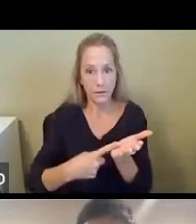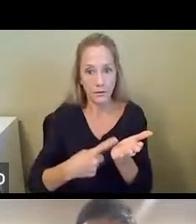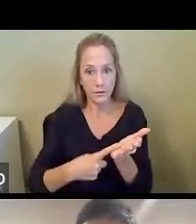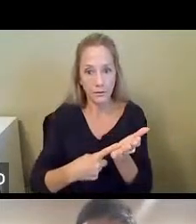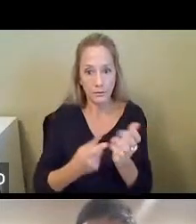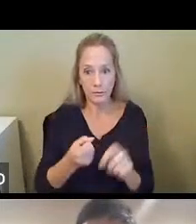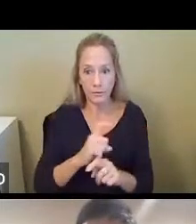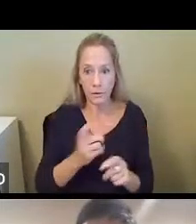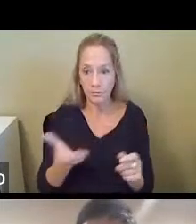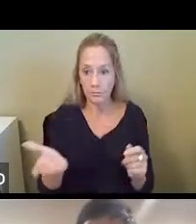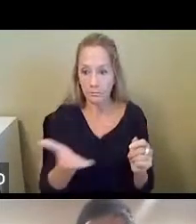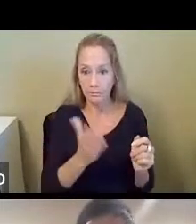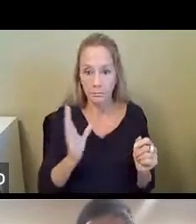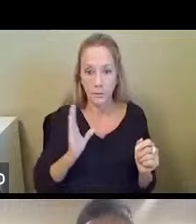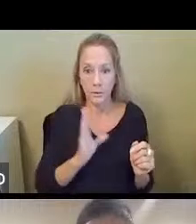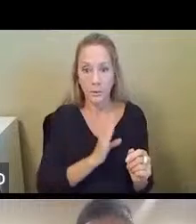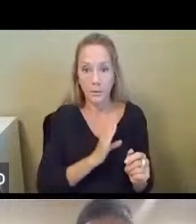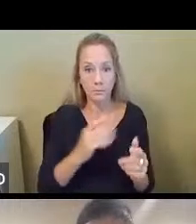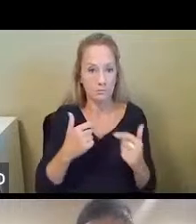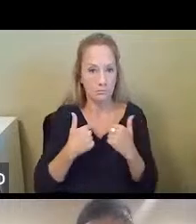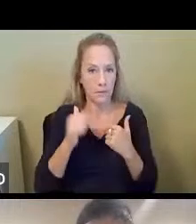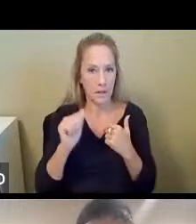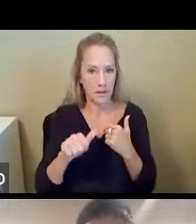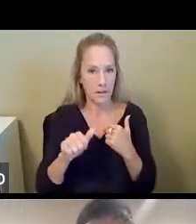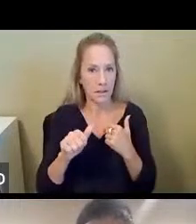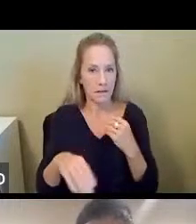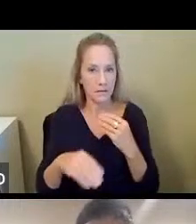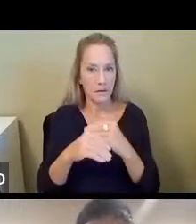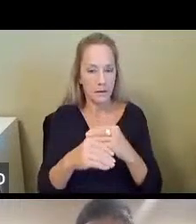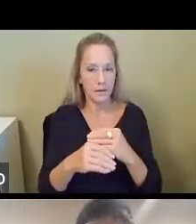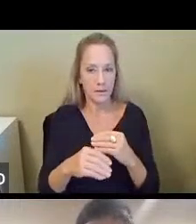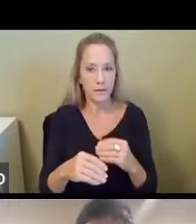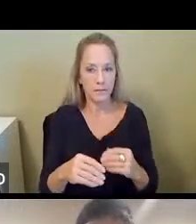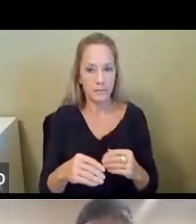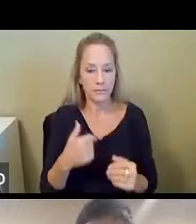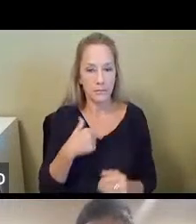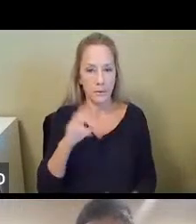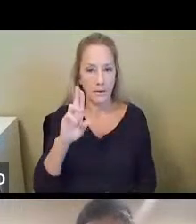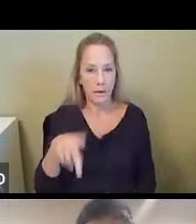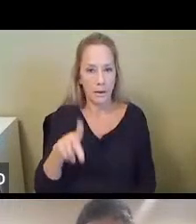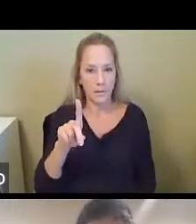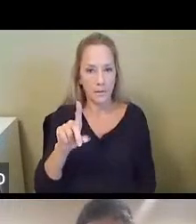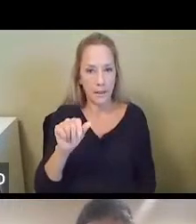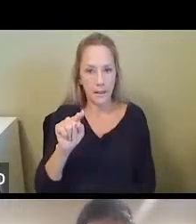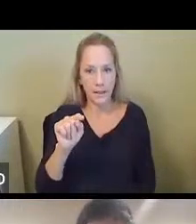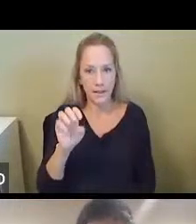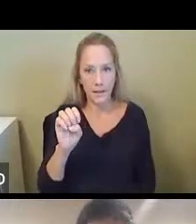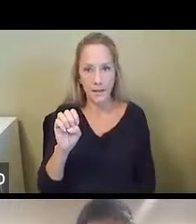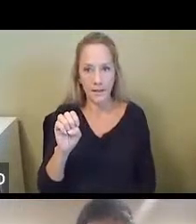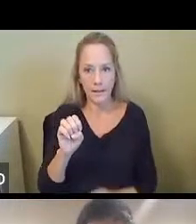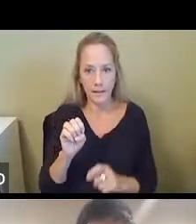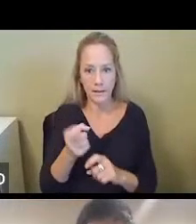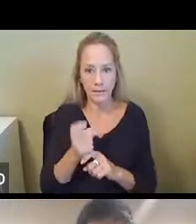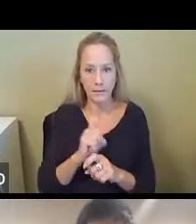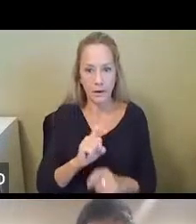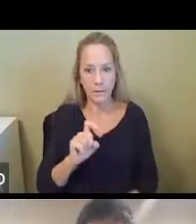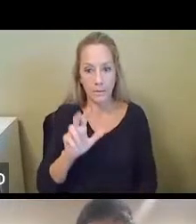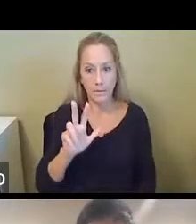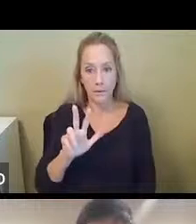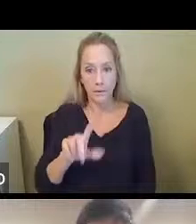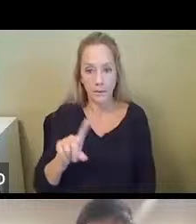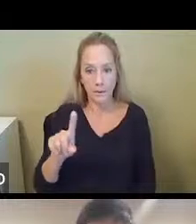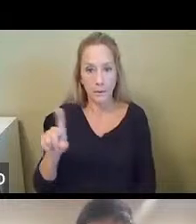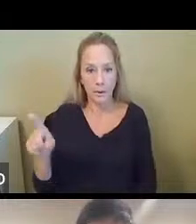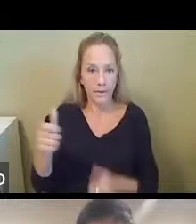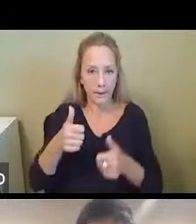members. And I can jump in on this one. I did have the update from 311, who takes a lot